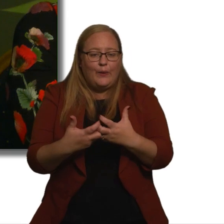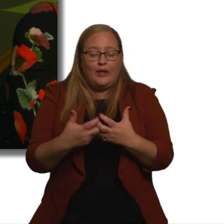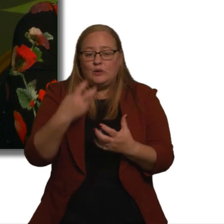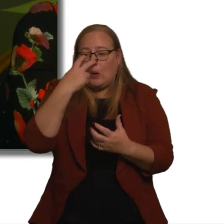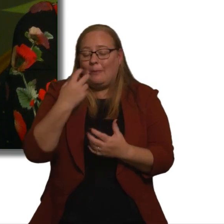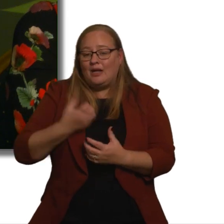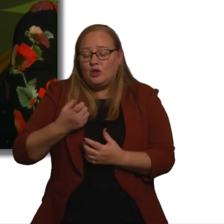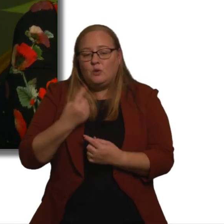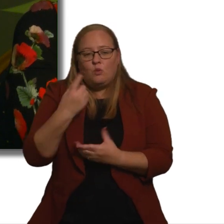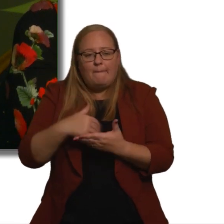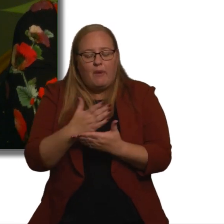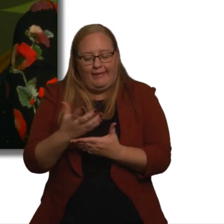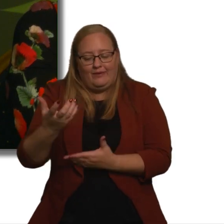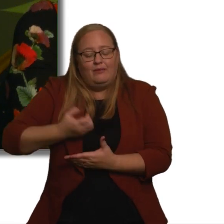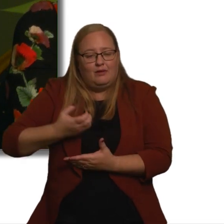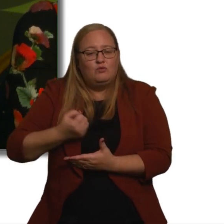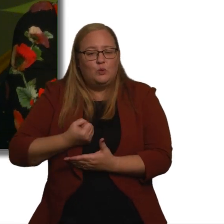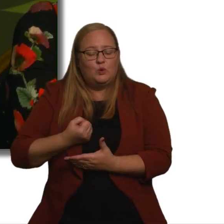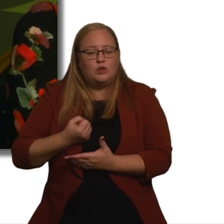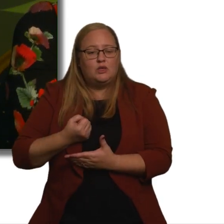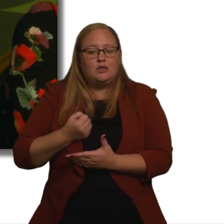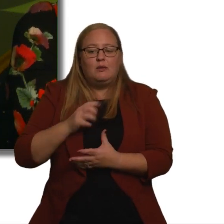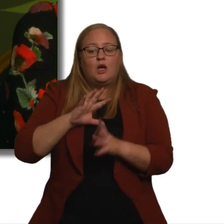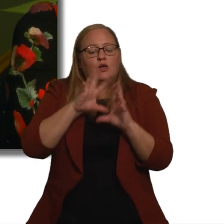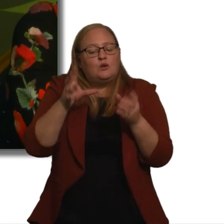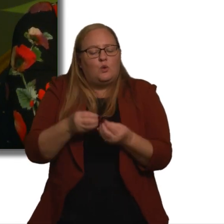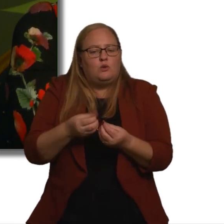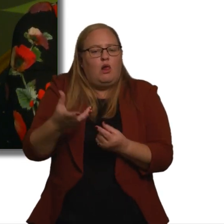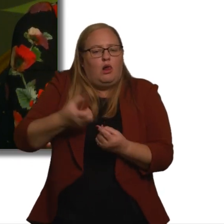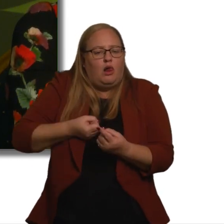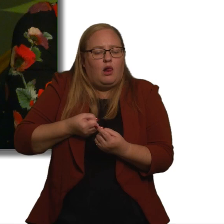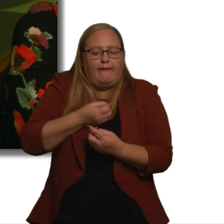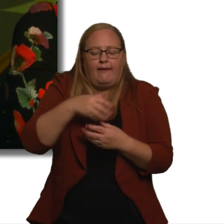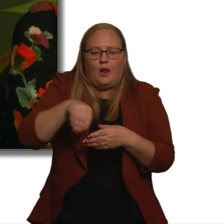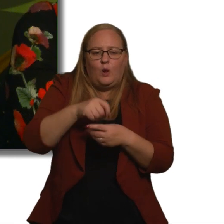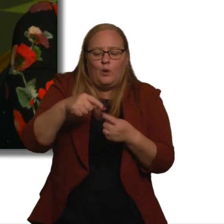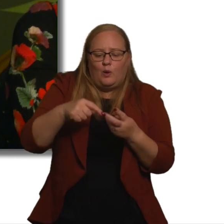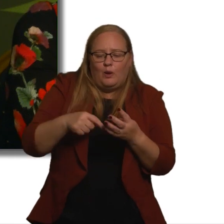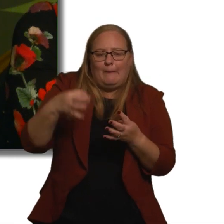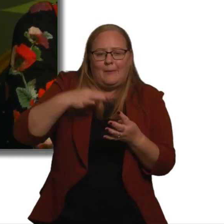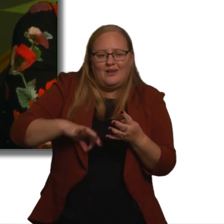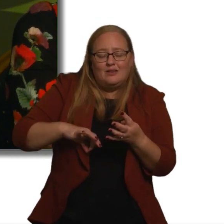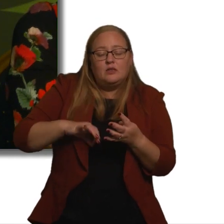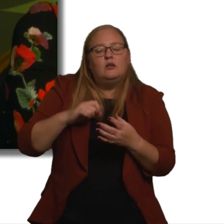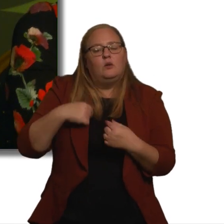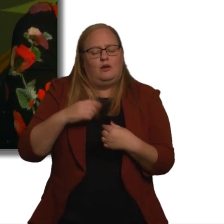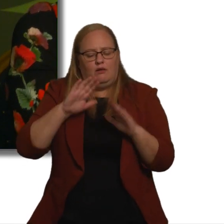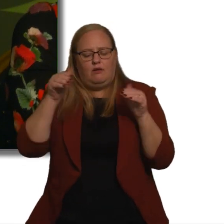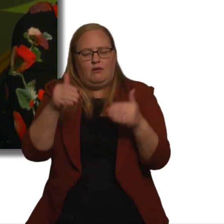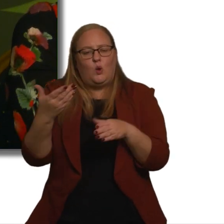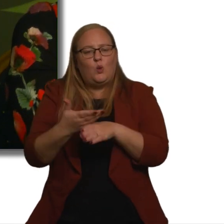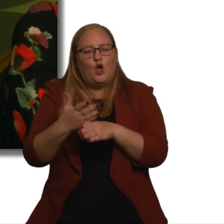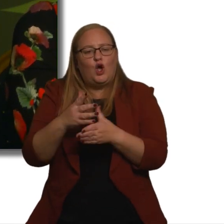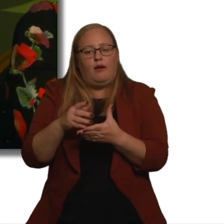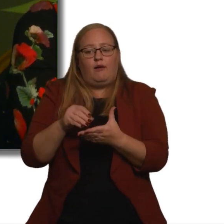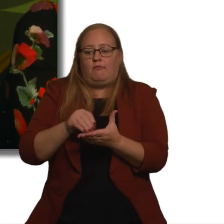one contribution to what makes our total package, but what we're really committed to is making work pay and having an attractive